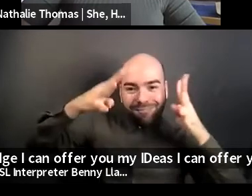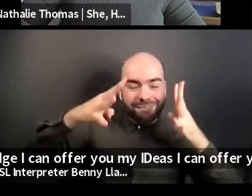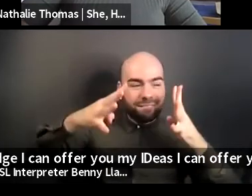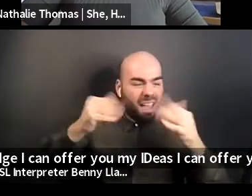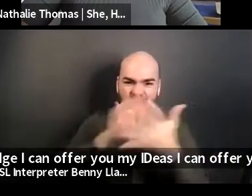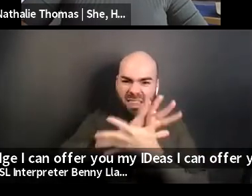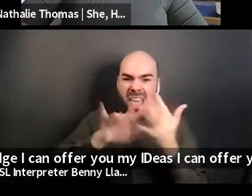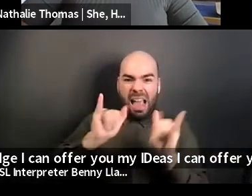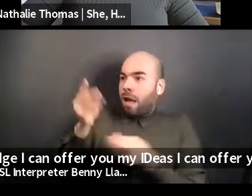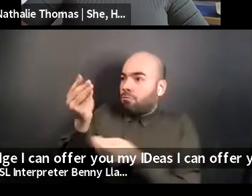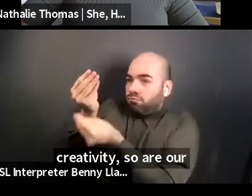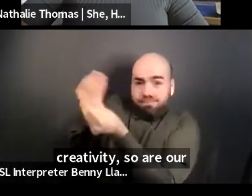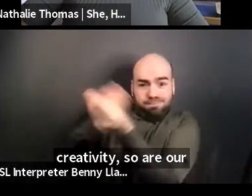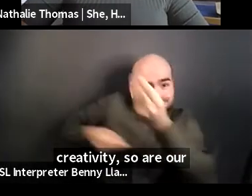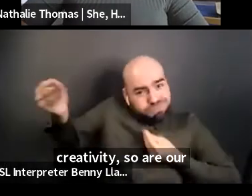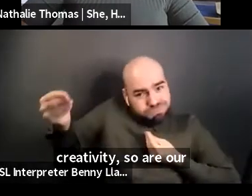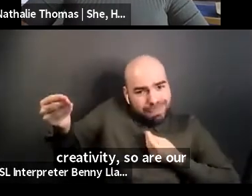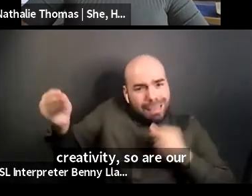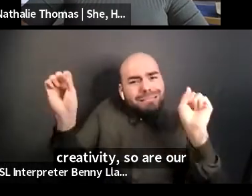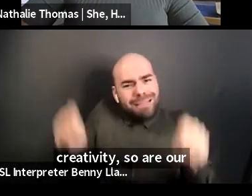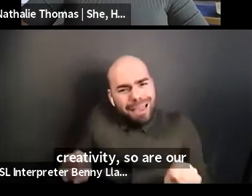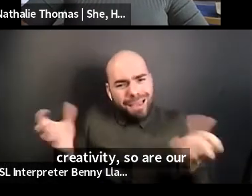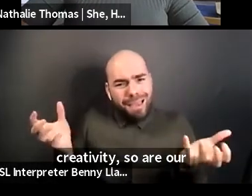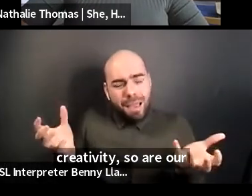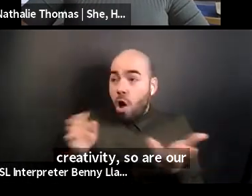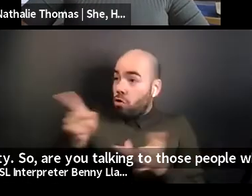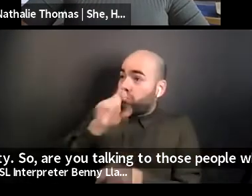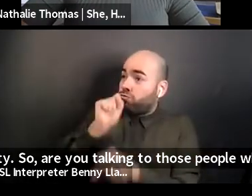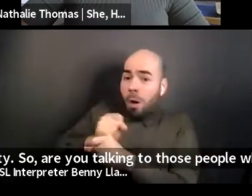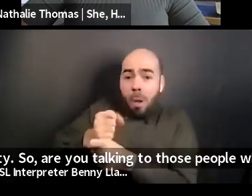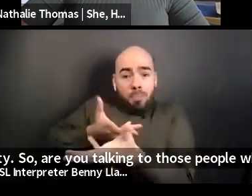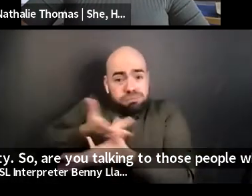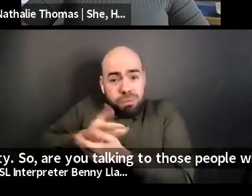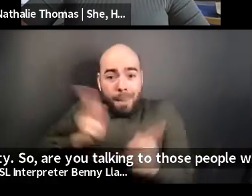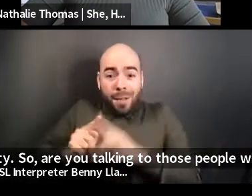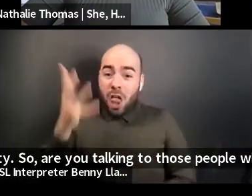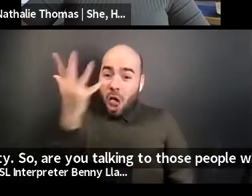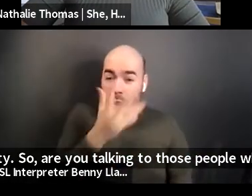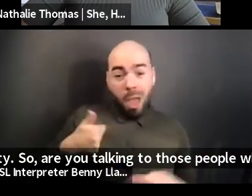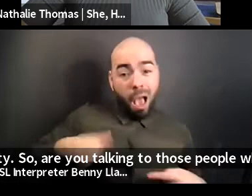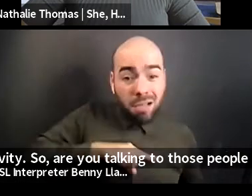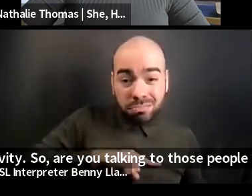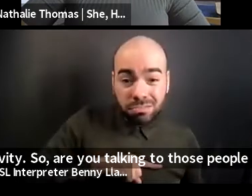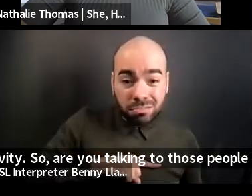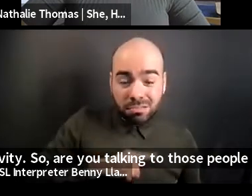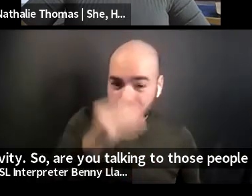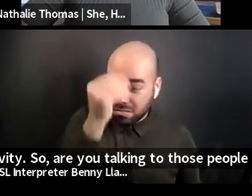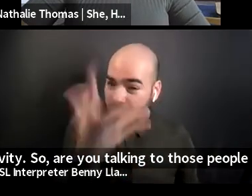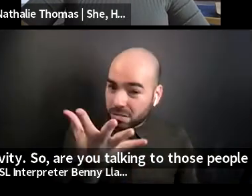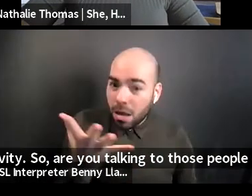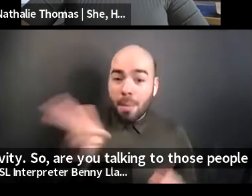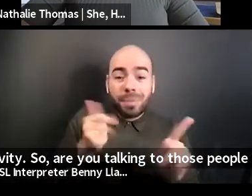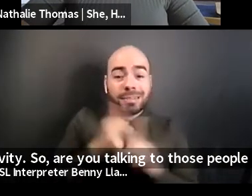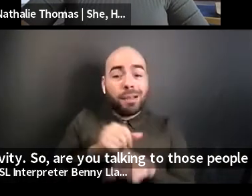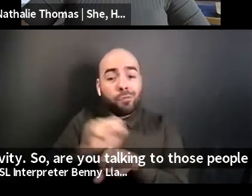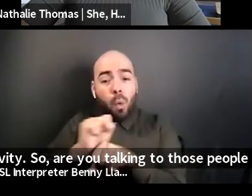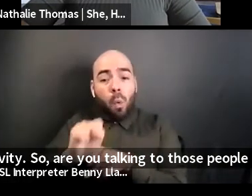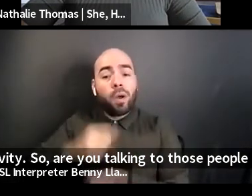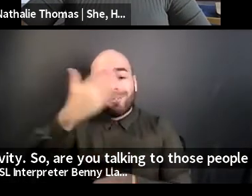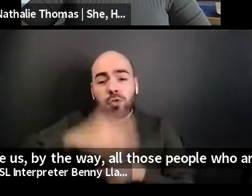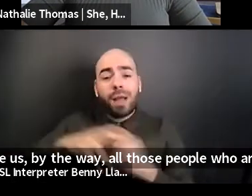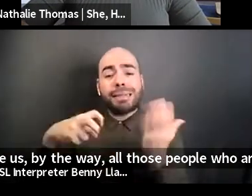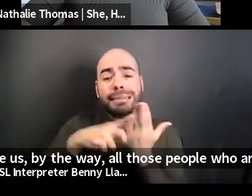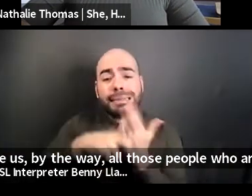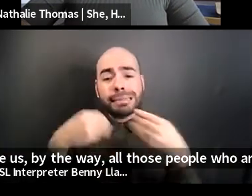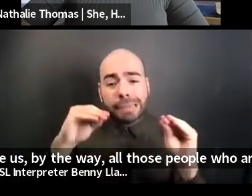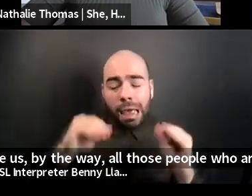So are you talking to those people who look like us, by the way, all those people who are box office, front of house, patron